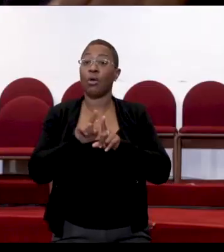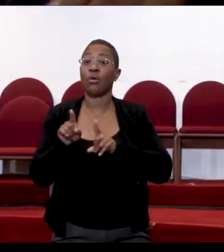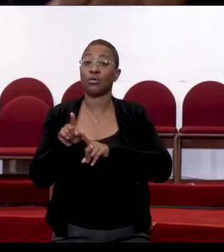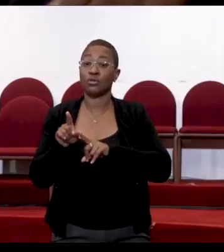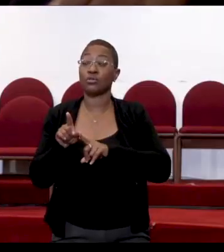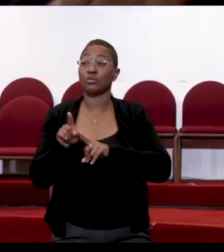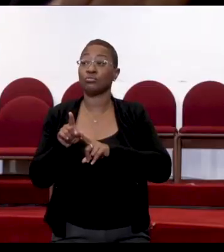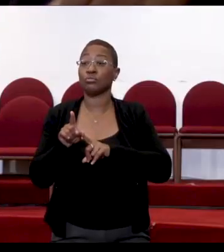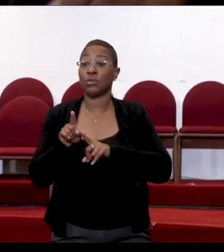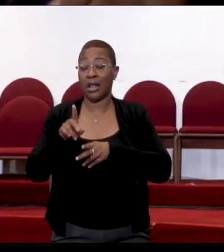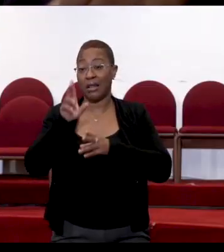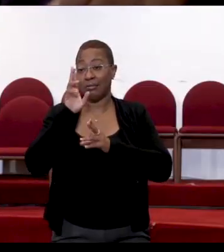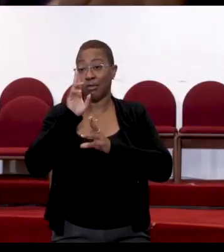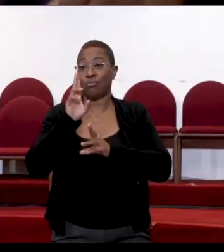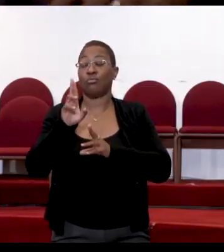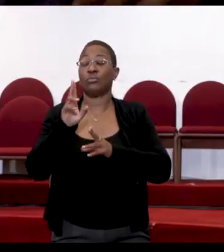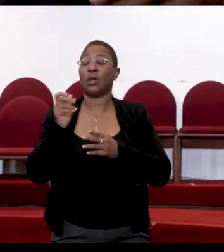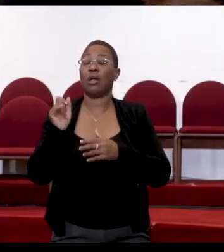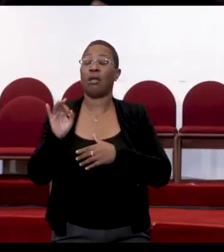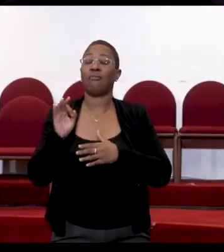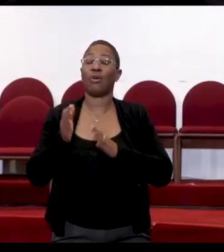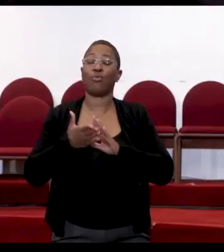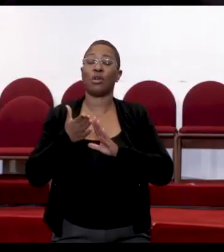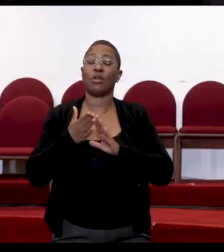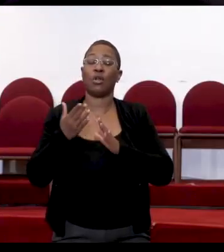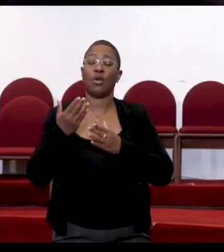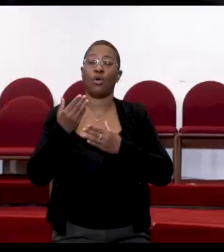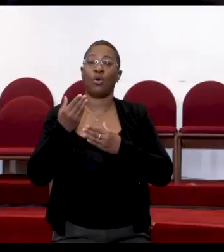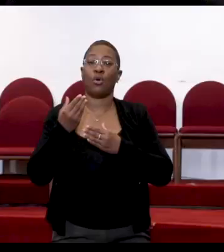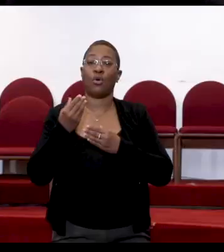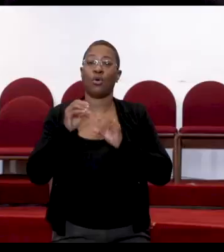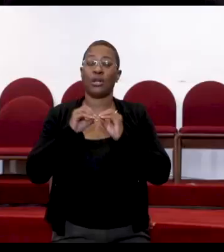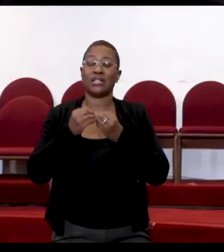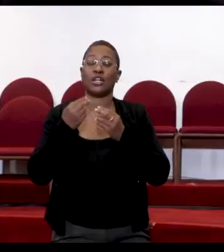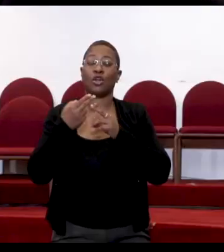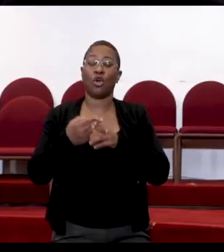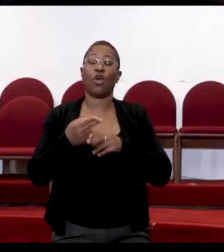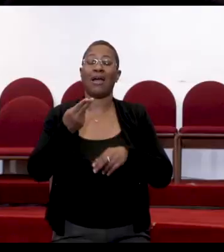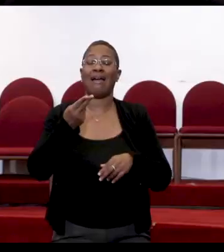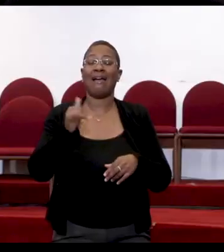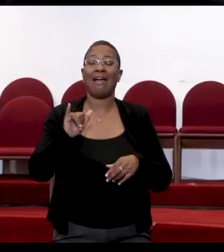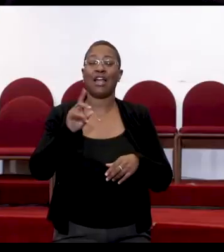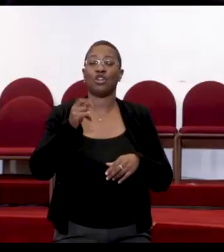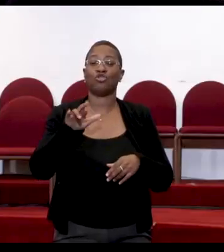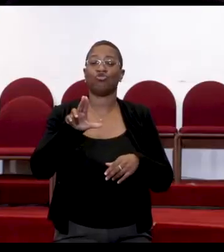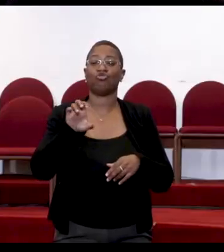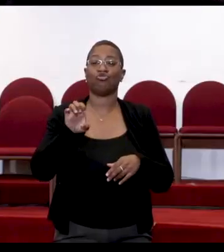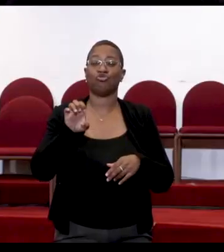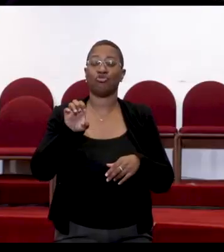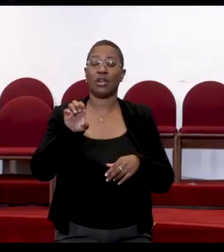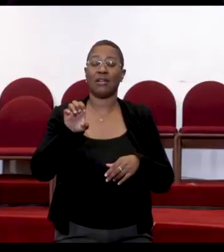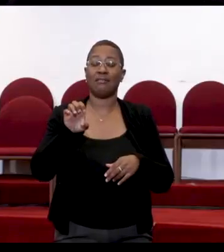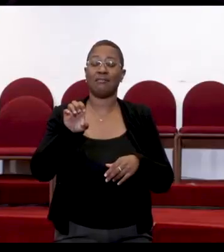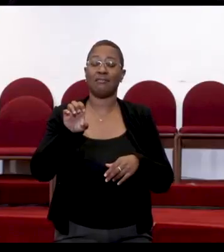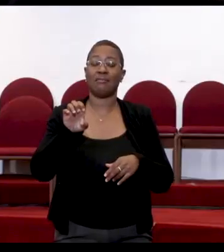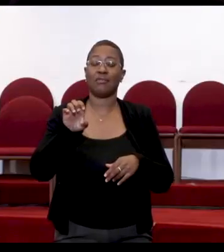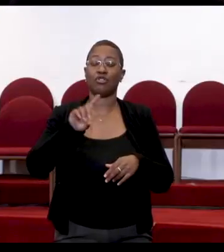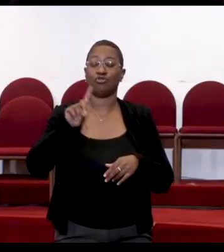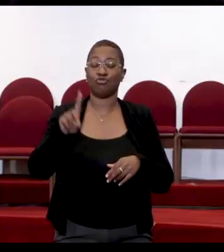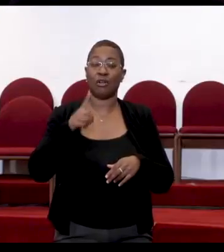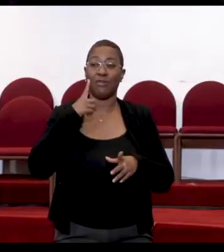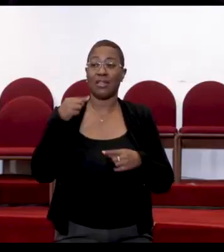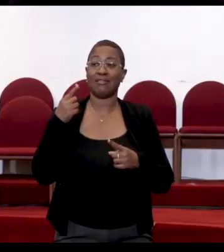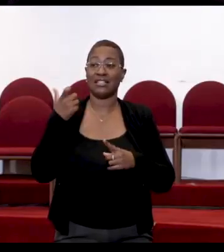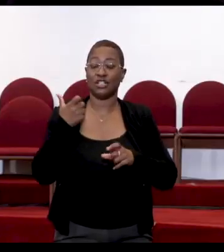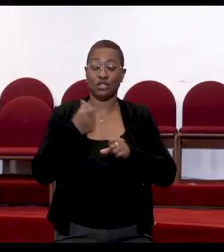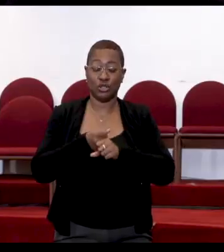the privilege of running an organization called Hydrate Detroit for the past 10 years. I just want you to